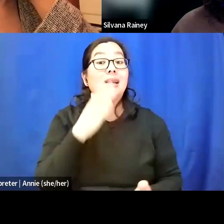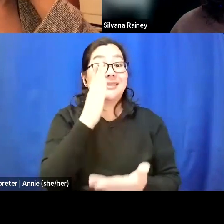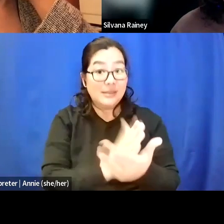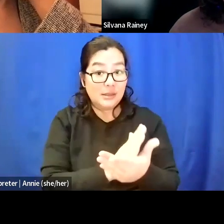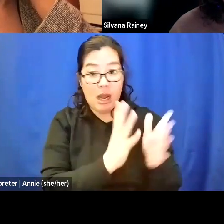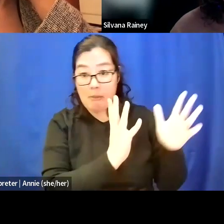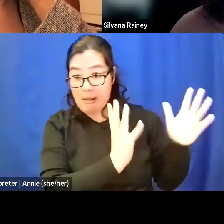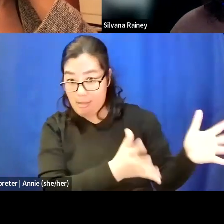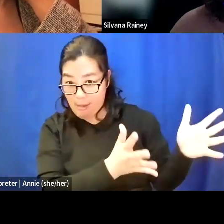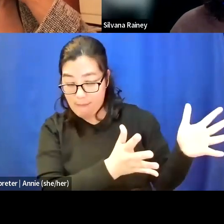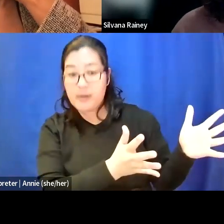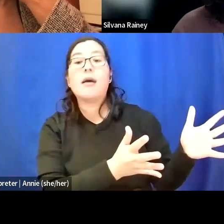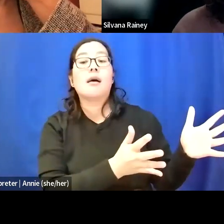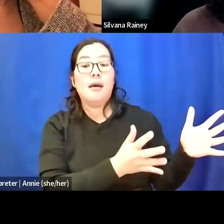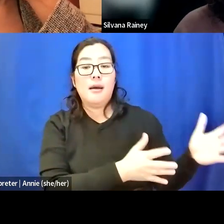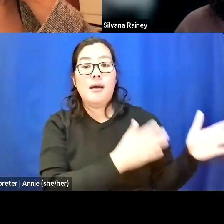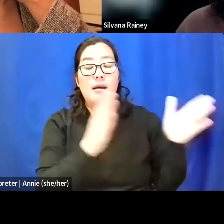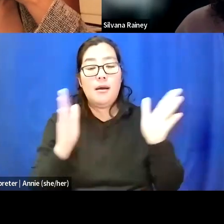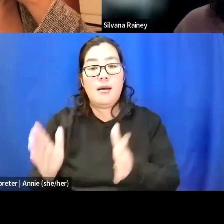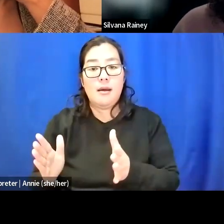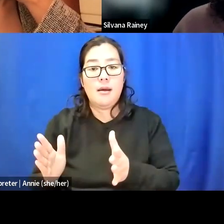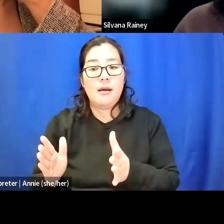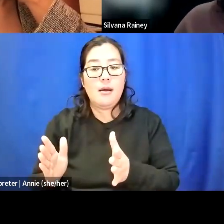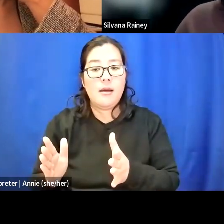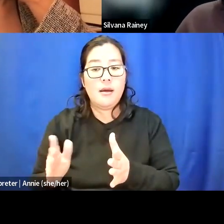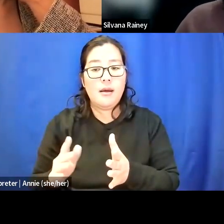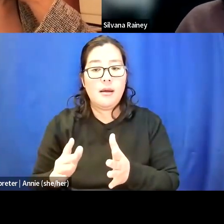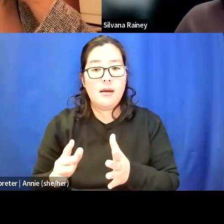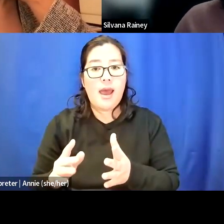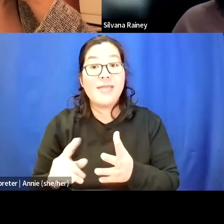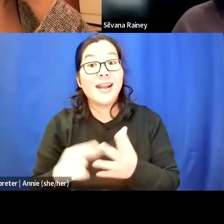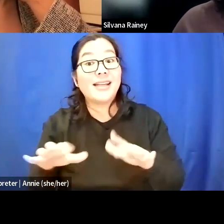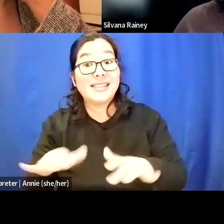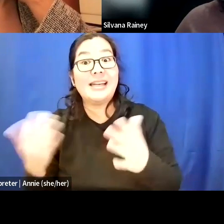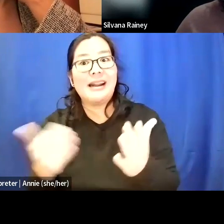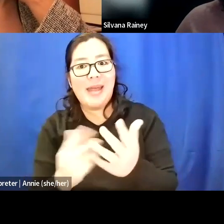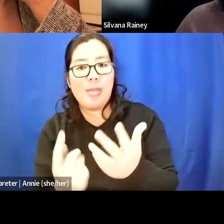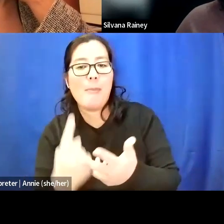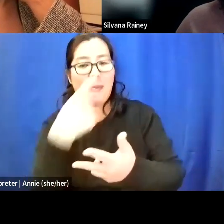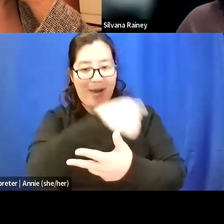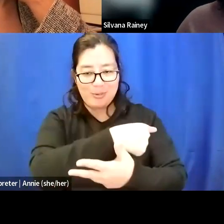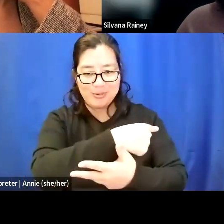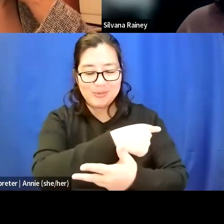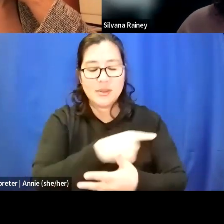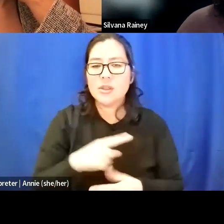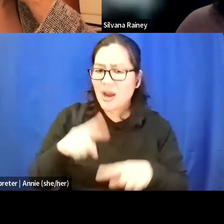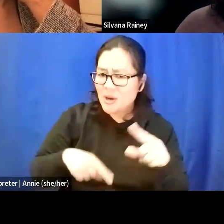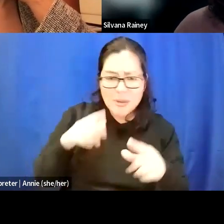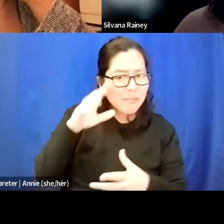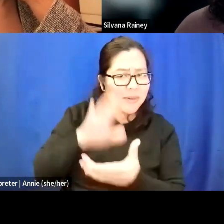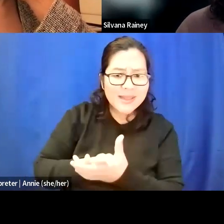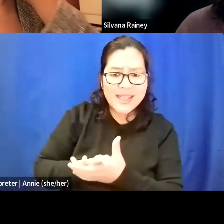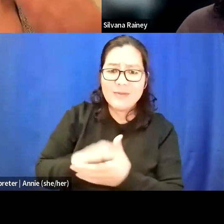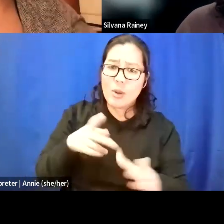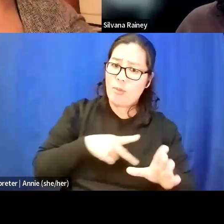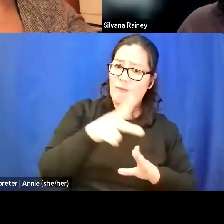and then I start the other way around, because I couldn't believe it that the audio description version, the professional